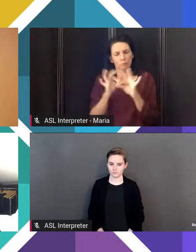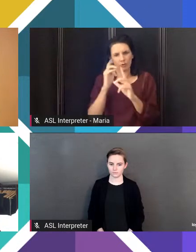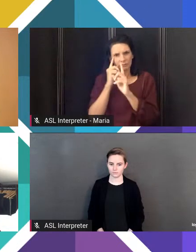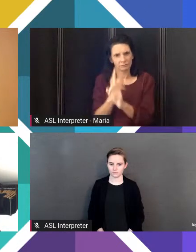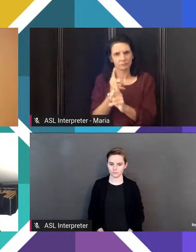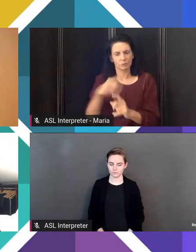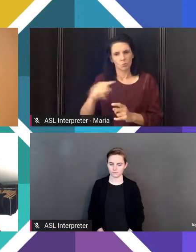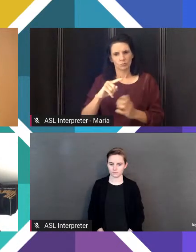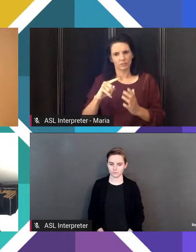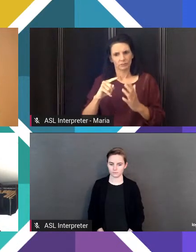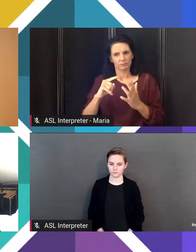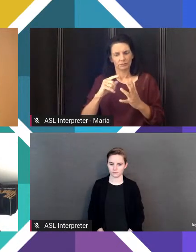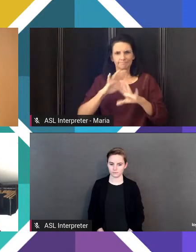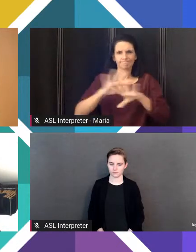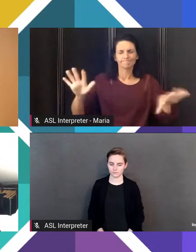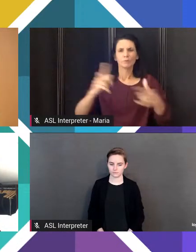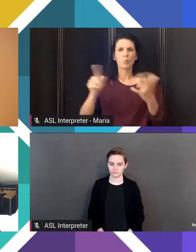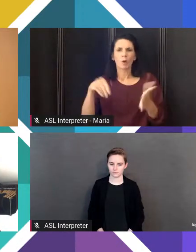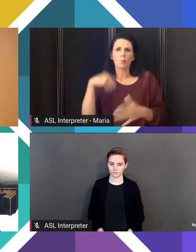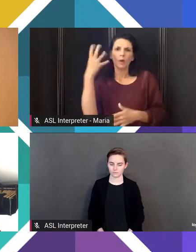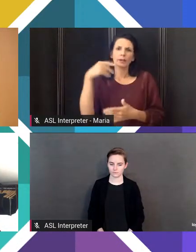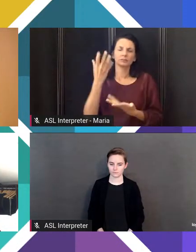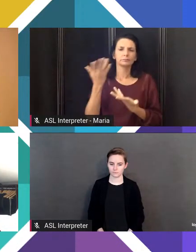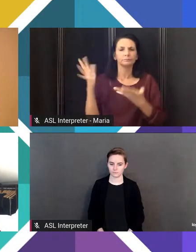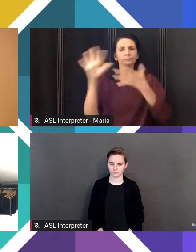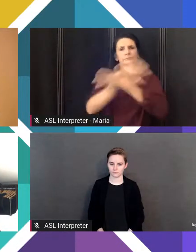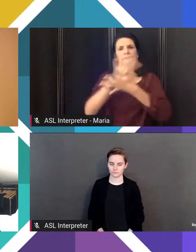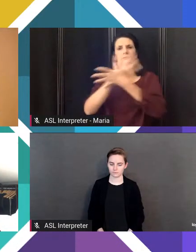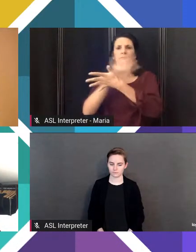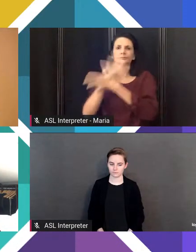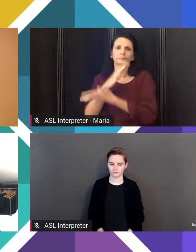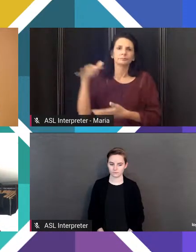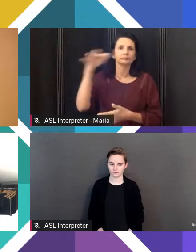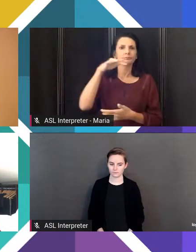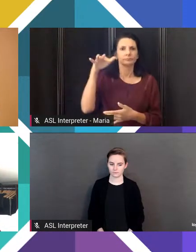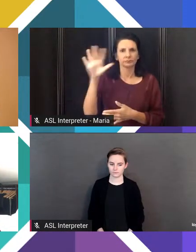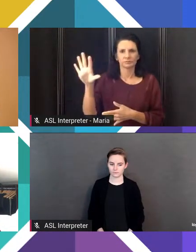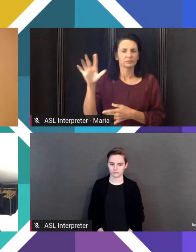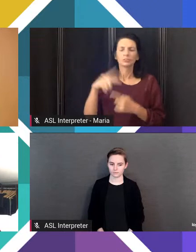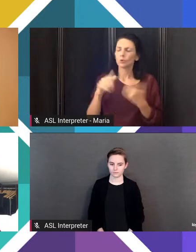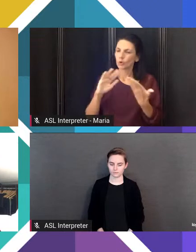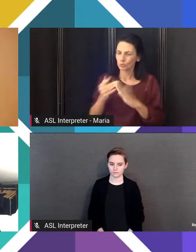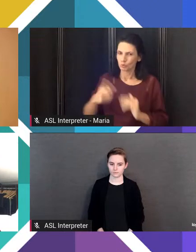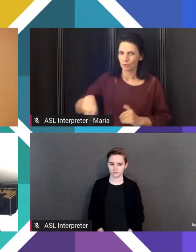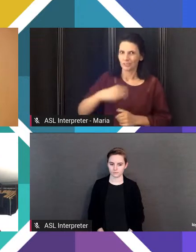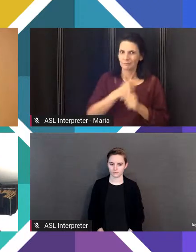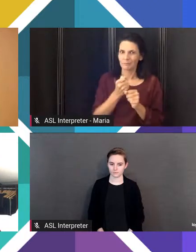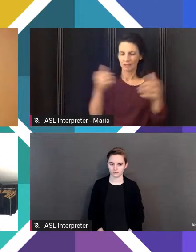too whitewashed is really as a community making a decision, we're not going to accept that.